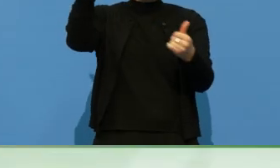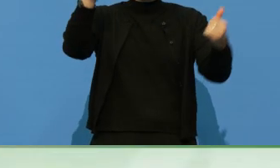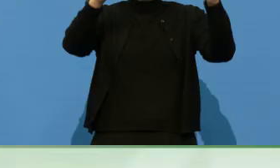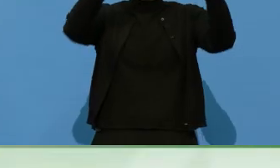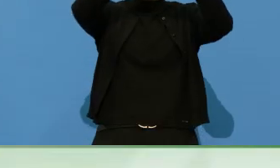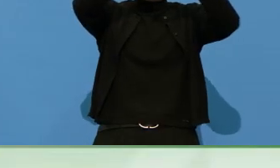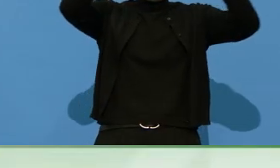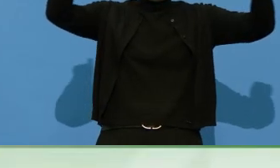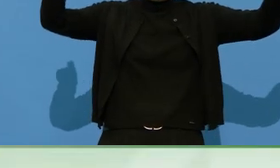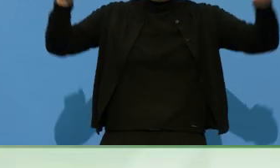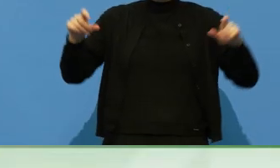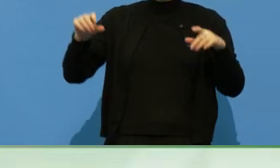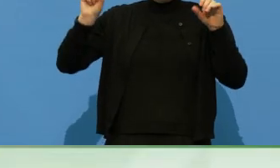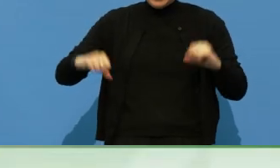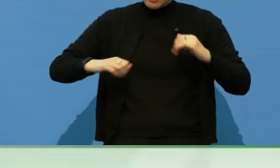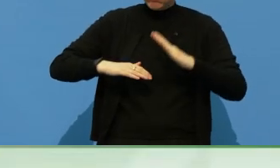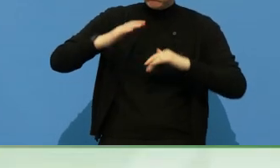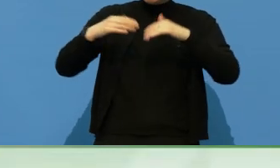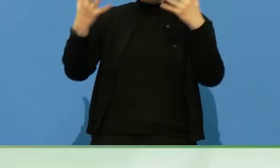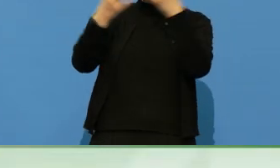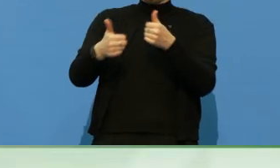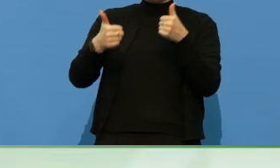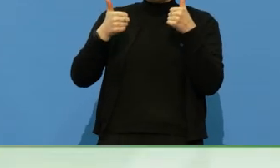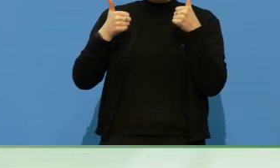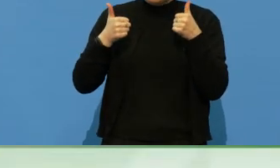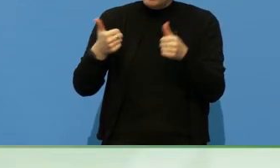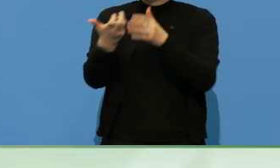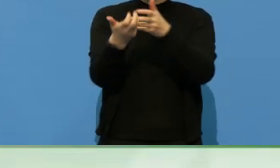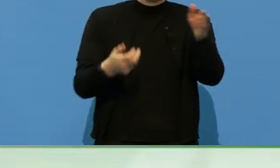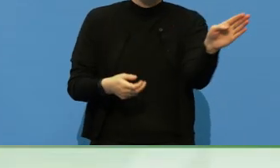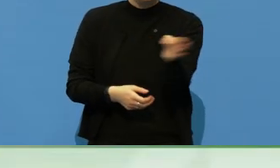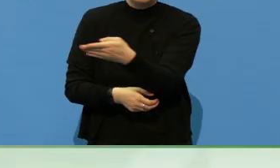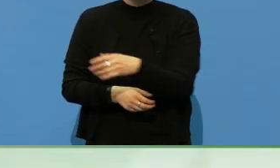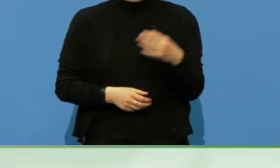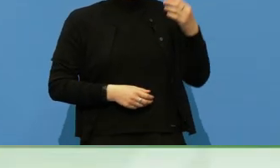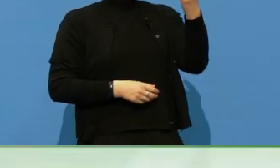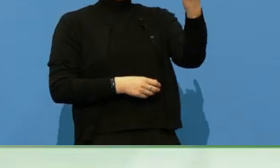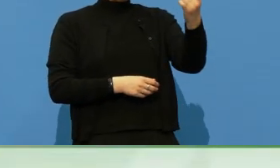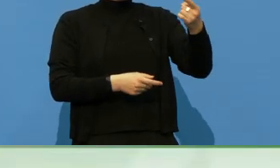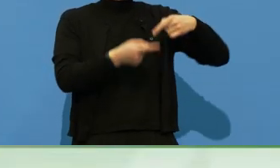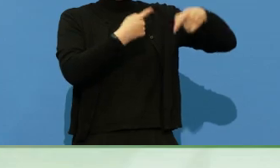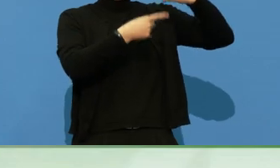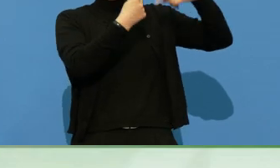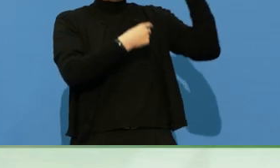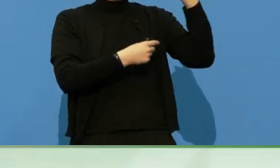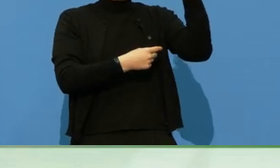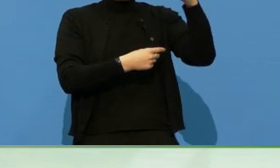Because at the very beginning there was a huge discussion, for example, with what company that told